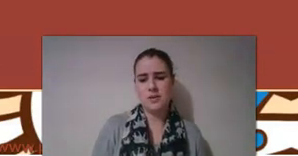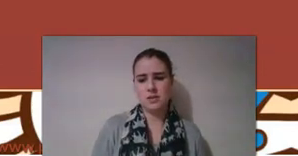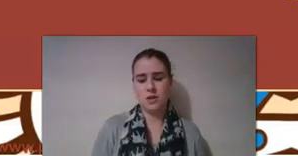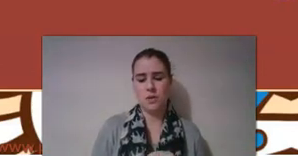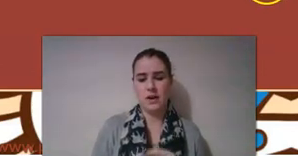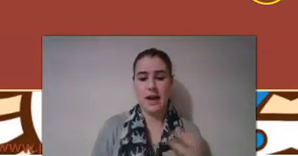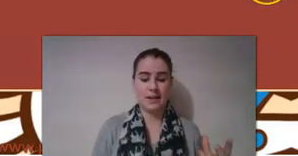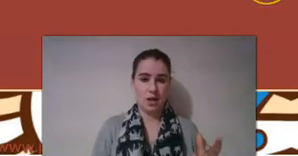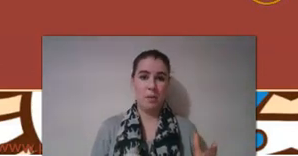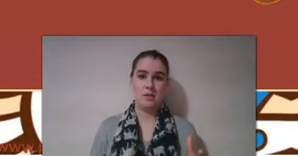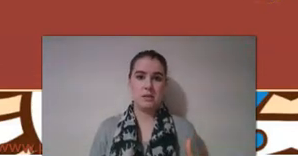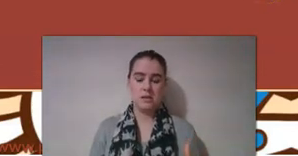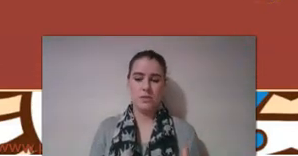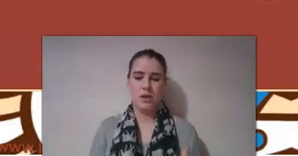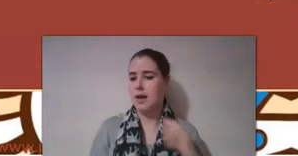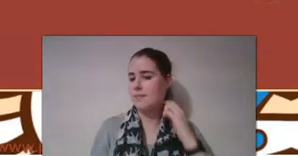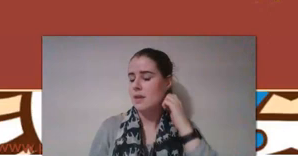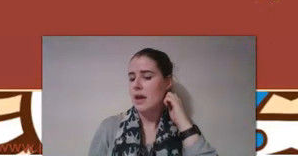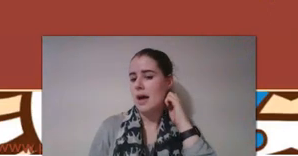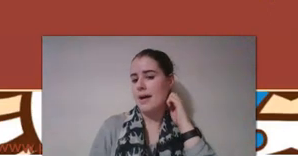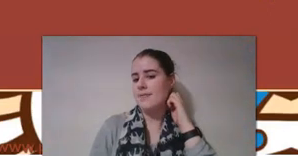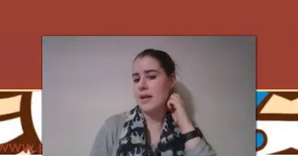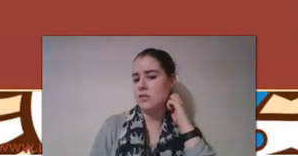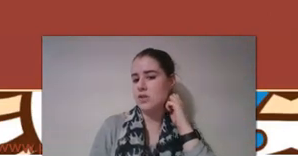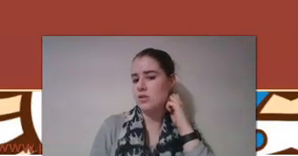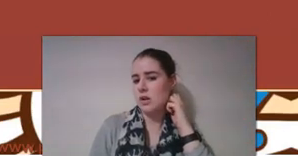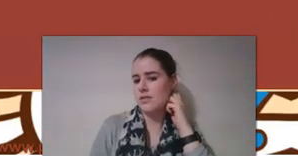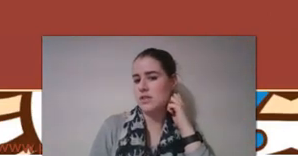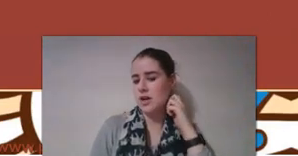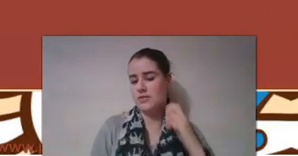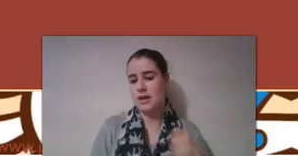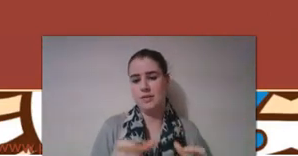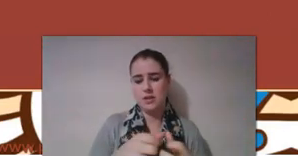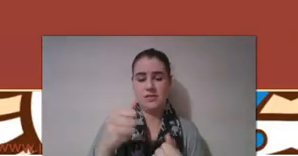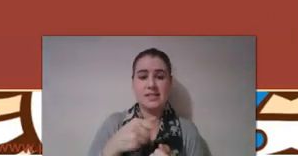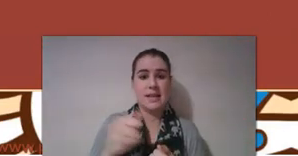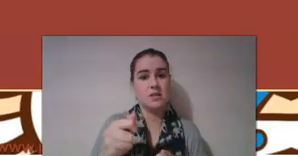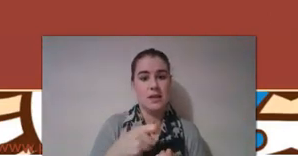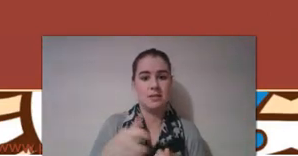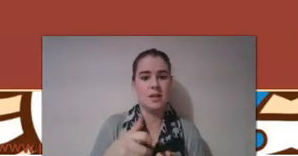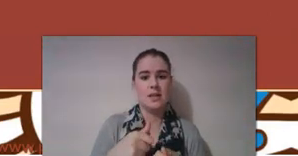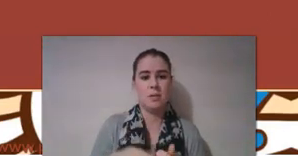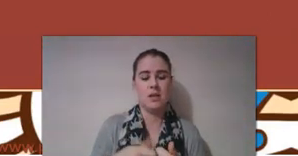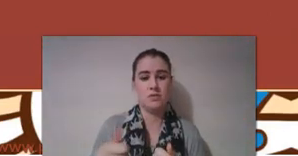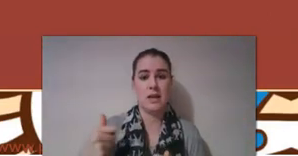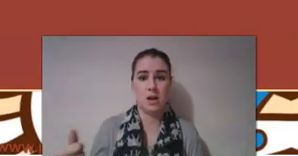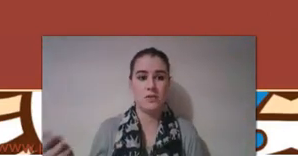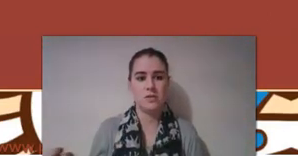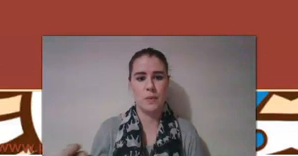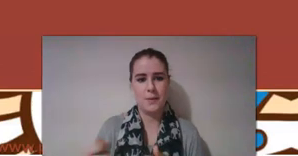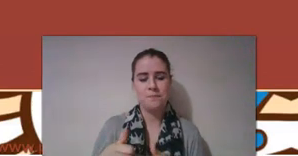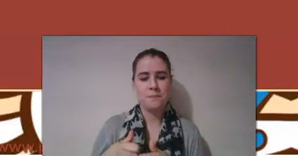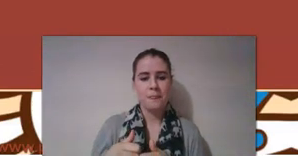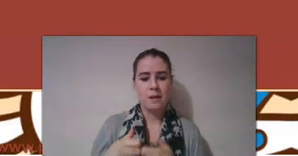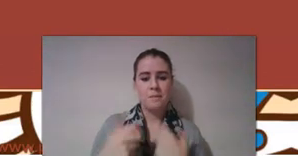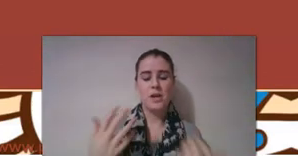Now this almost looks like one of our cacti plants, okay? And they used to use a lot of the tougher skins on the outside of these plants for their clothes